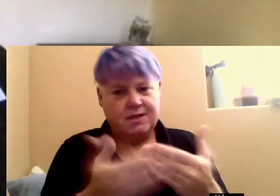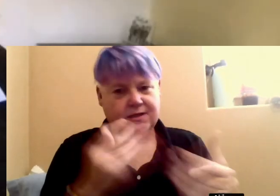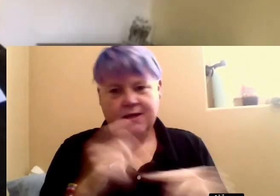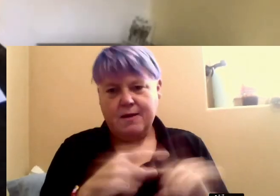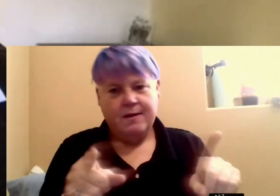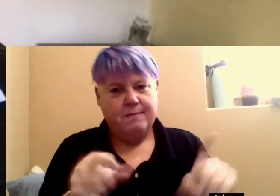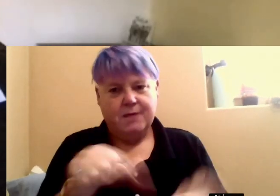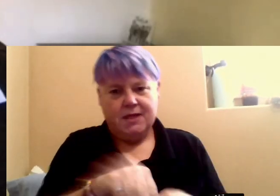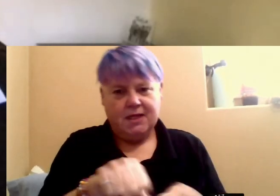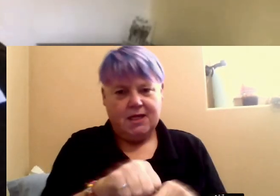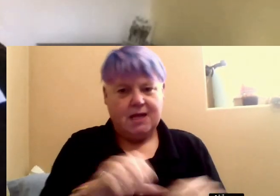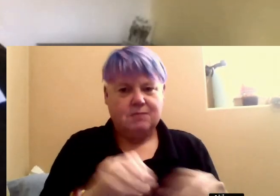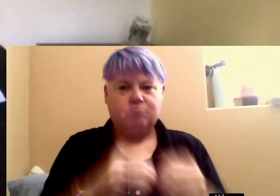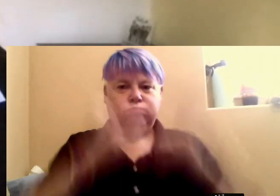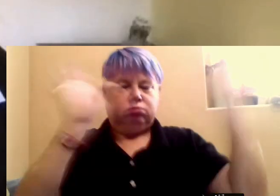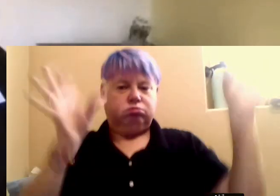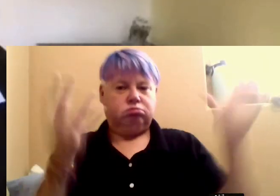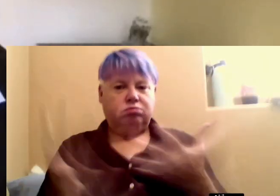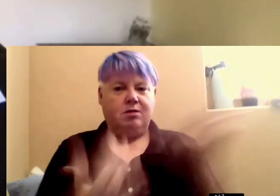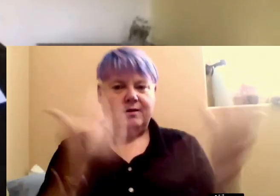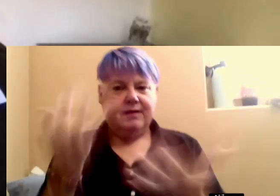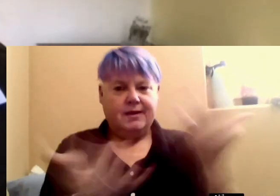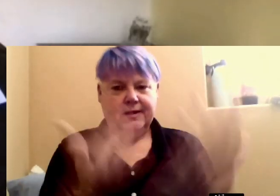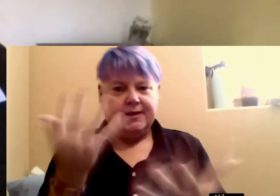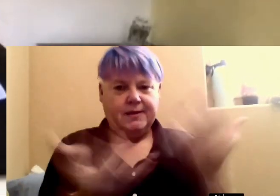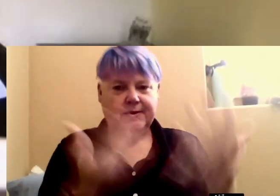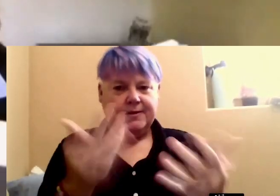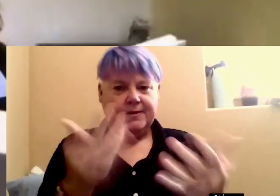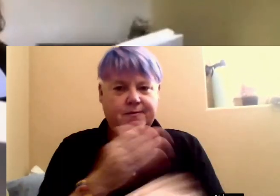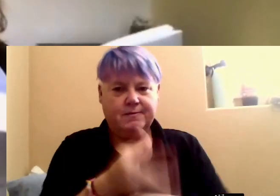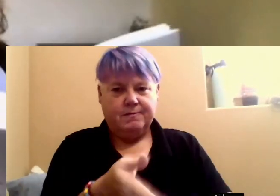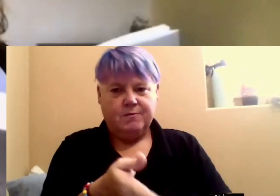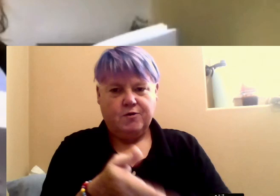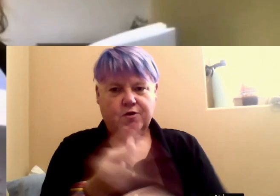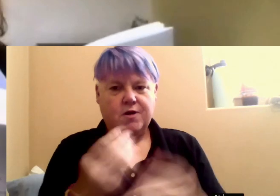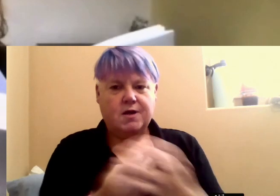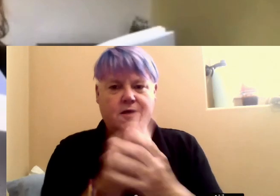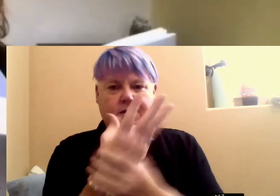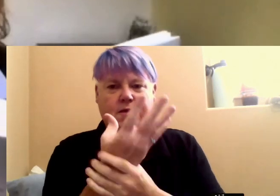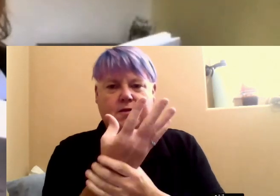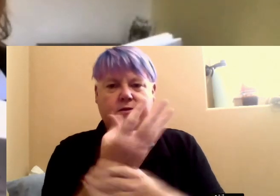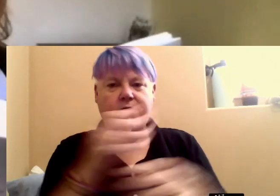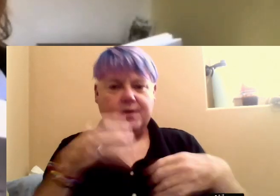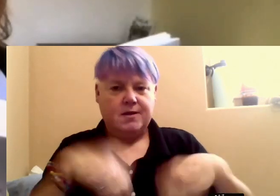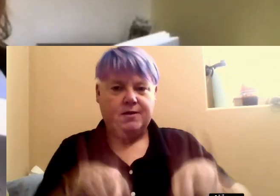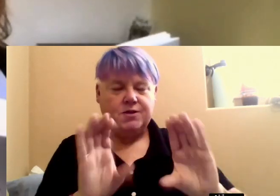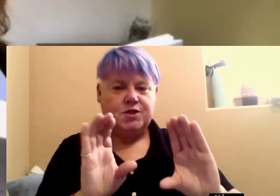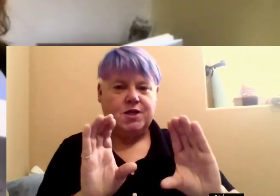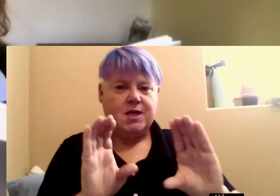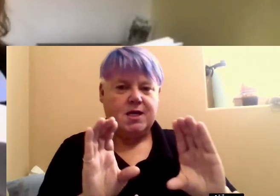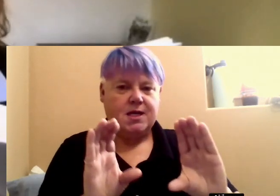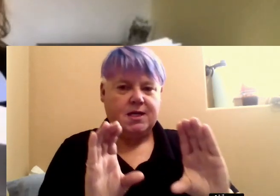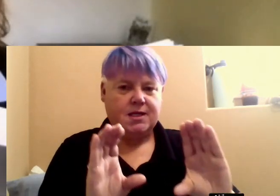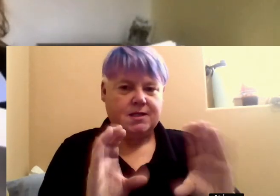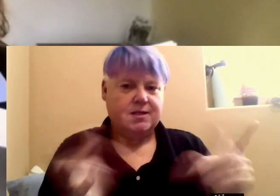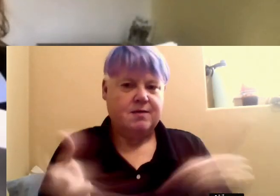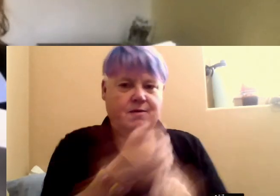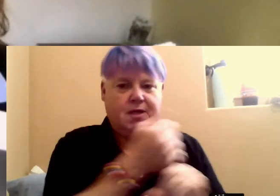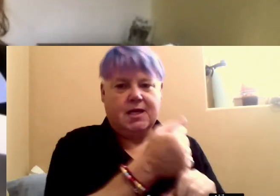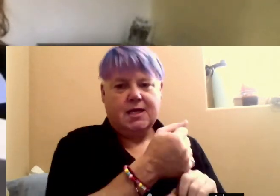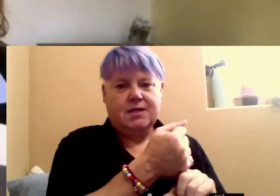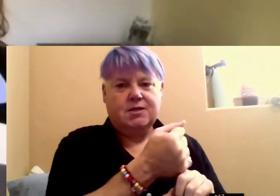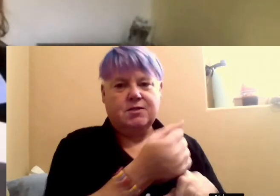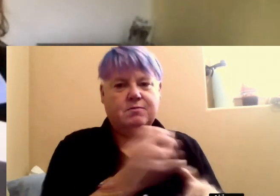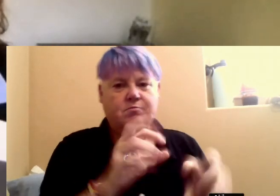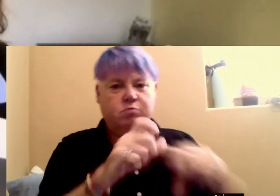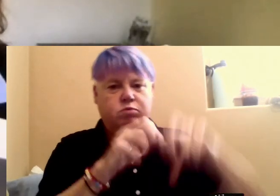would burst into flames, fire skittering across the foliage. There was a chance the porch railing would catch fire, that it could climb the